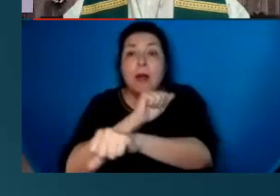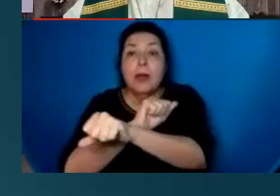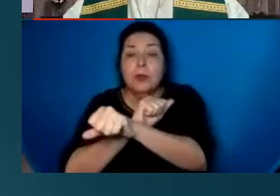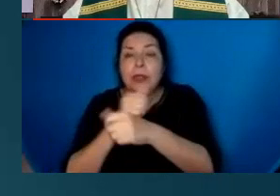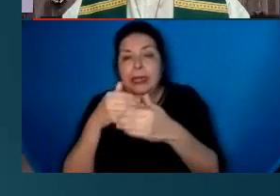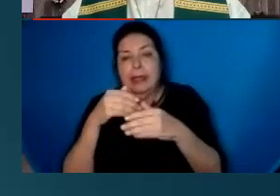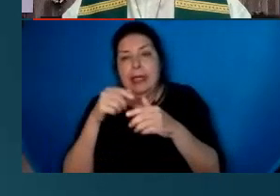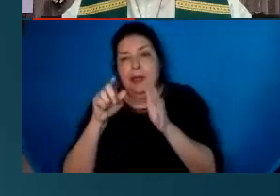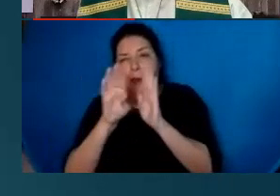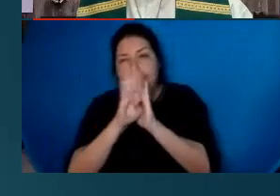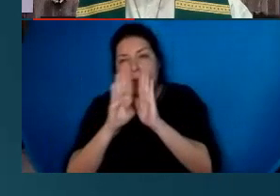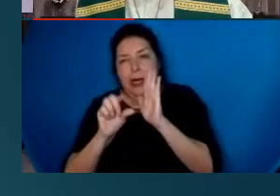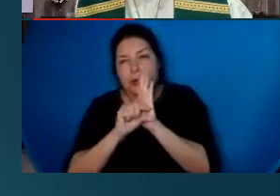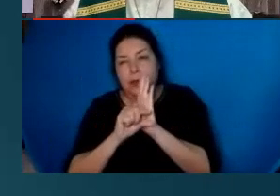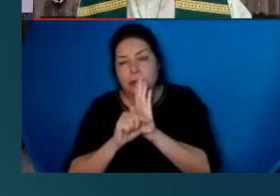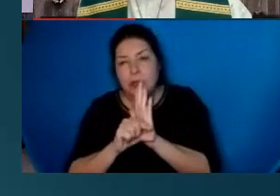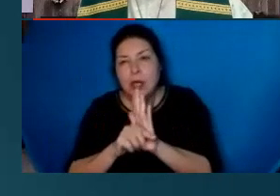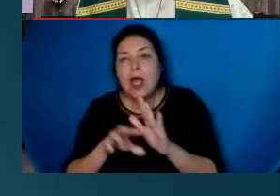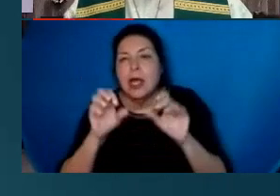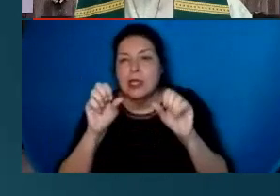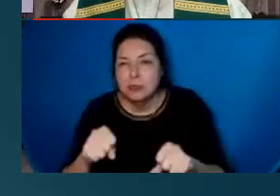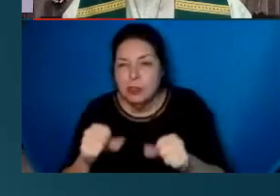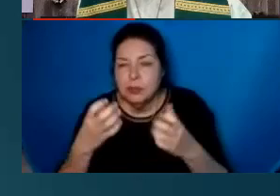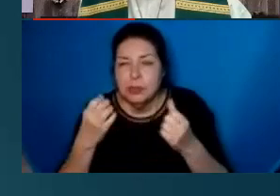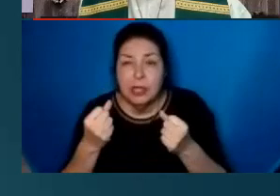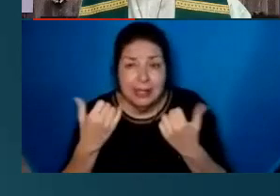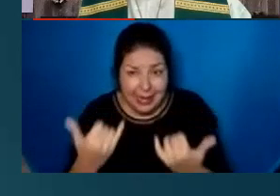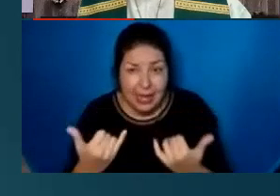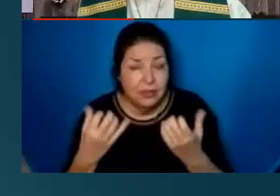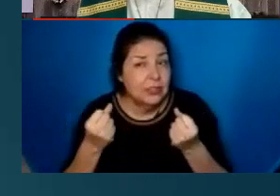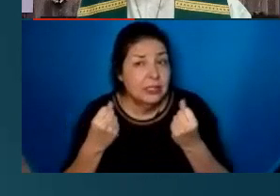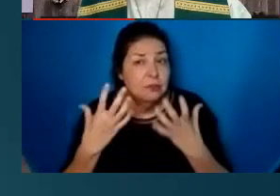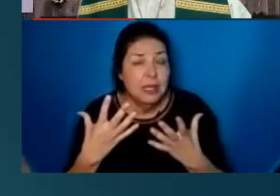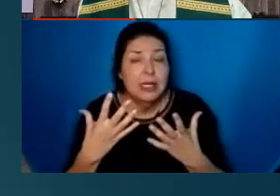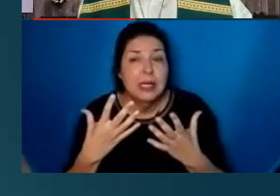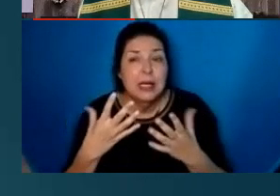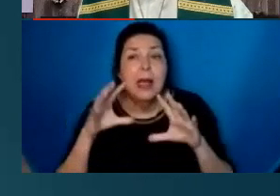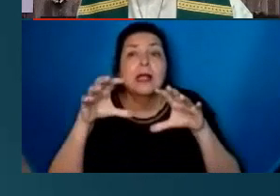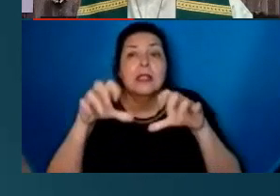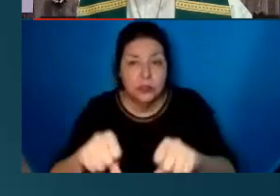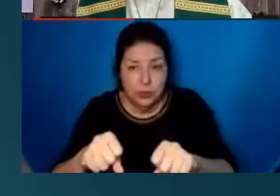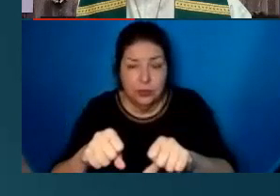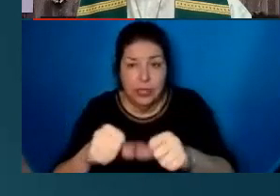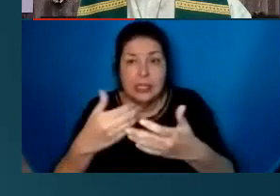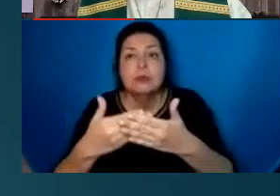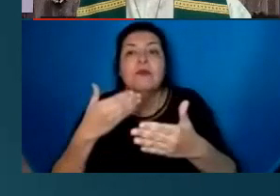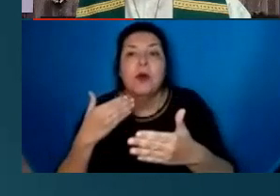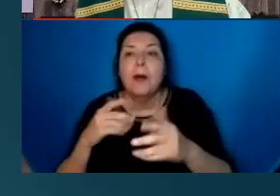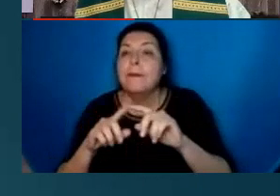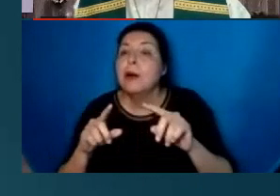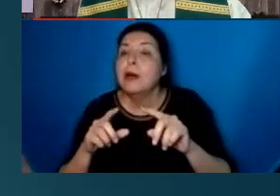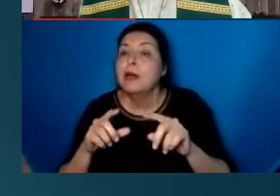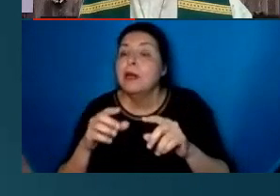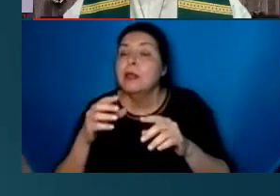possible there are just as many demon possessions now as there ever were, but they're choosing not to act